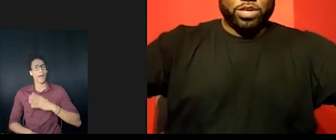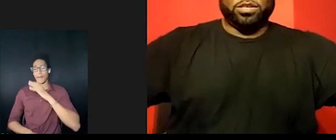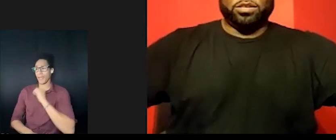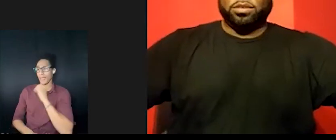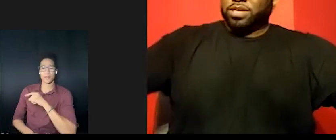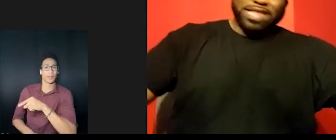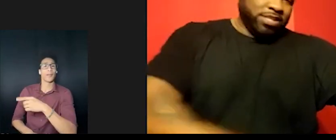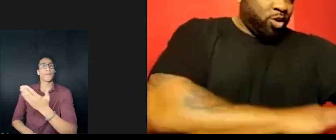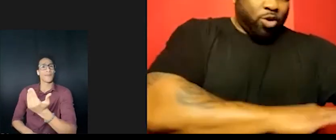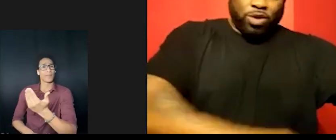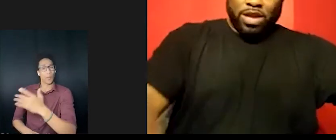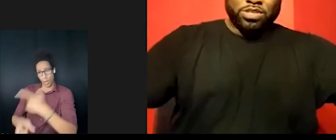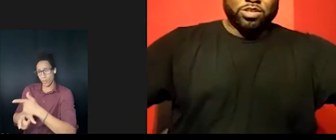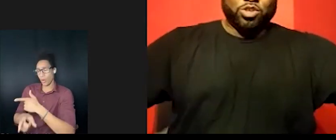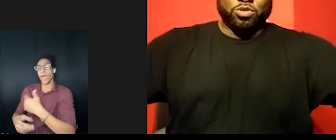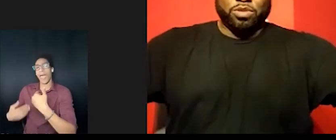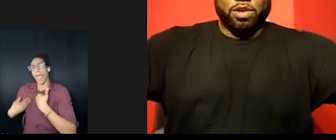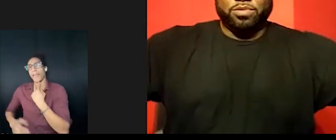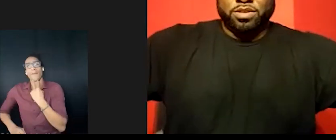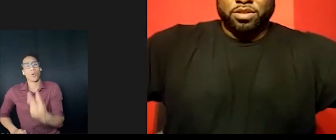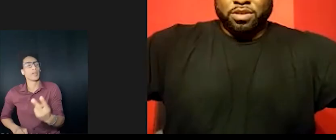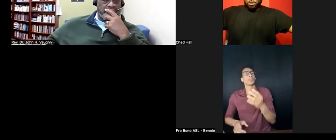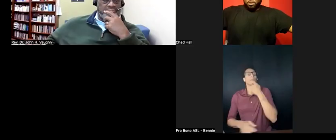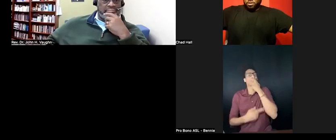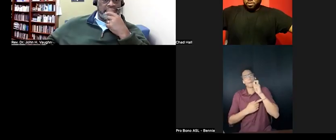a voice. Yeah. And that's all I was concerned about.